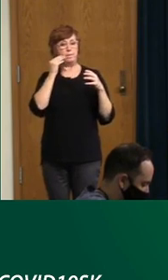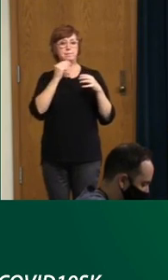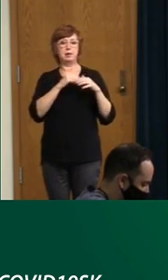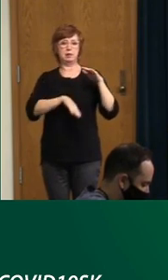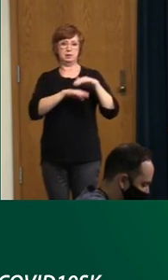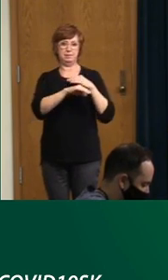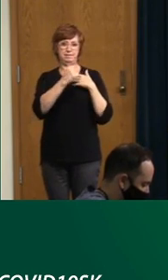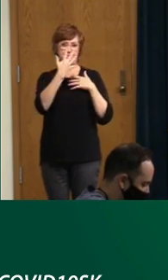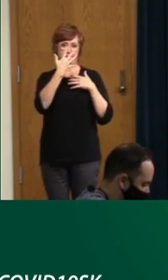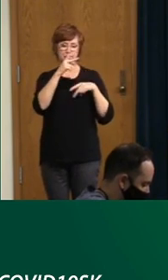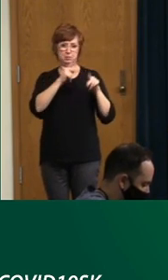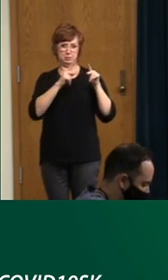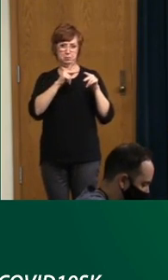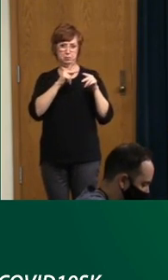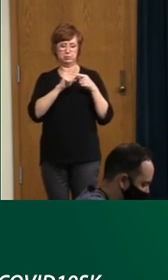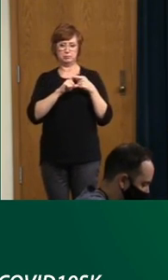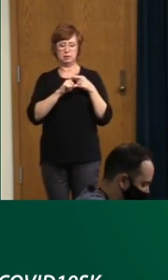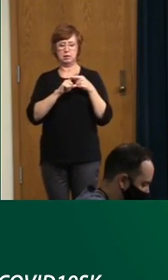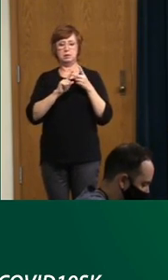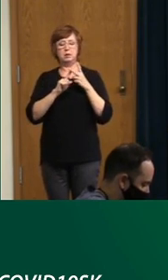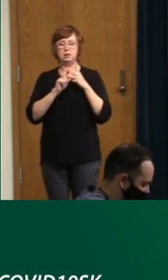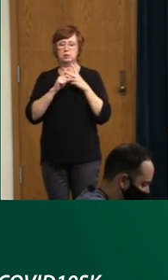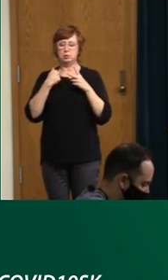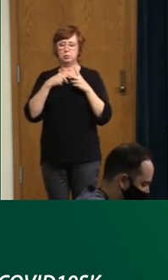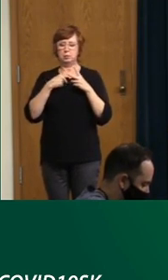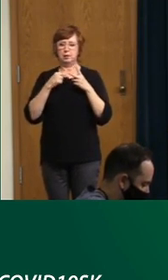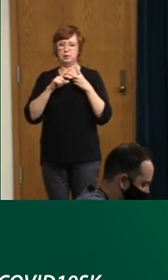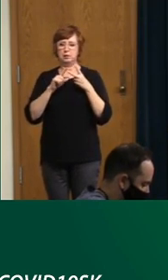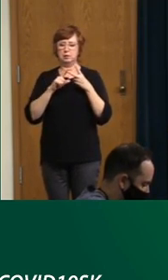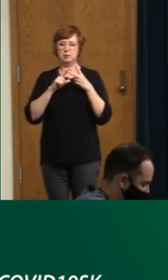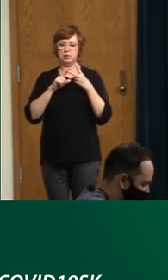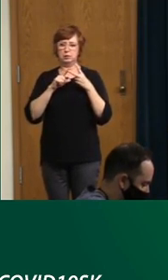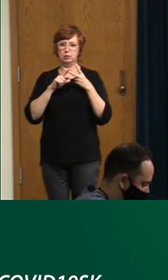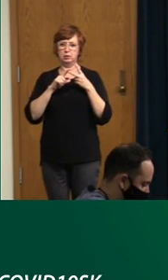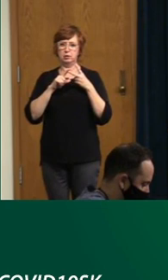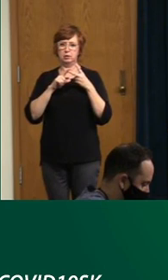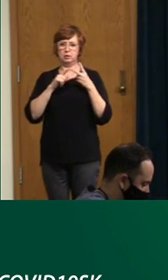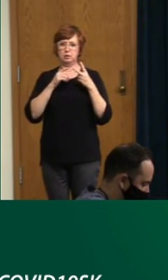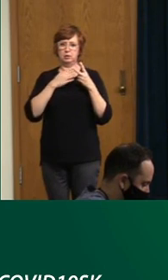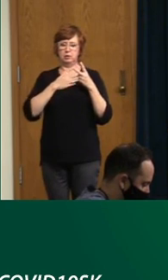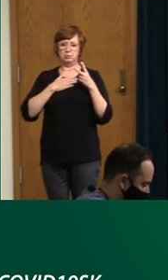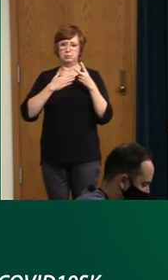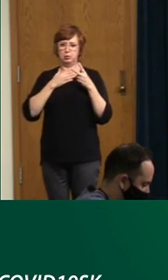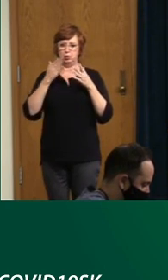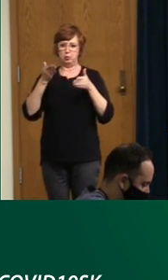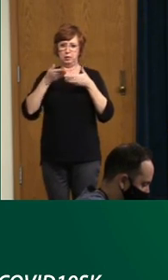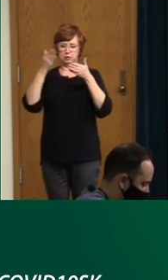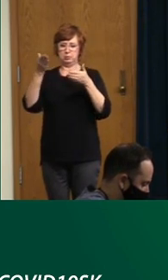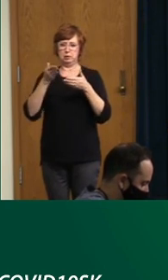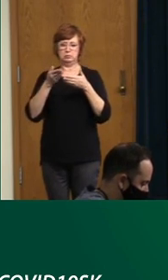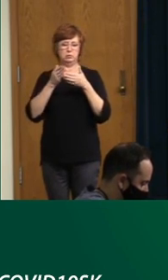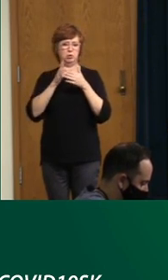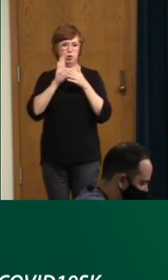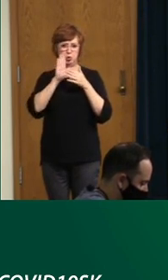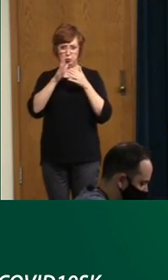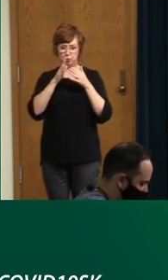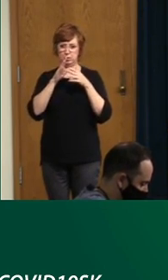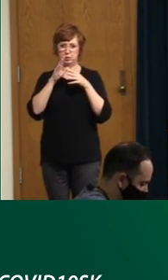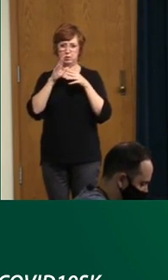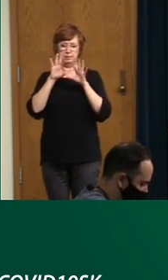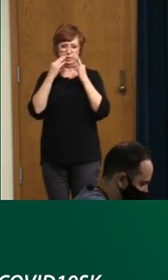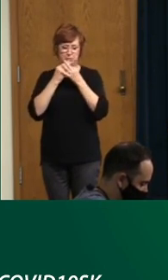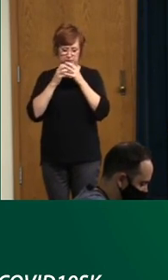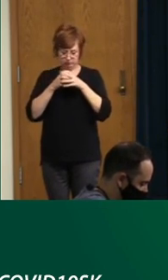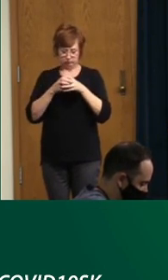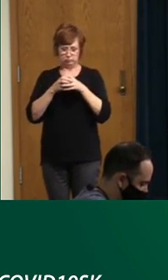people. And we strongly recommend that you do not have visitors from outside your household.